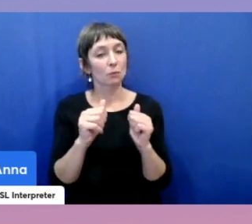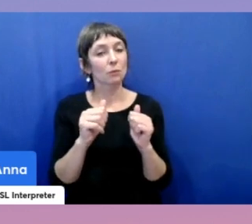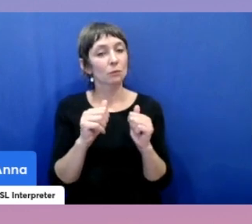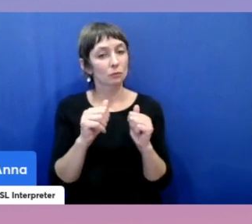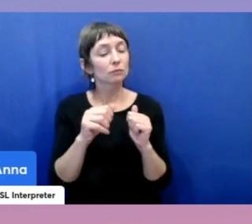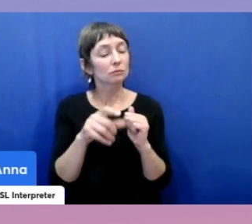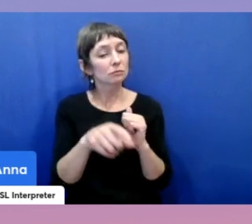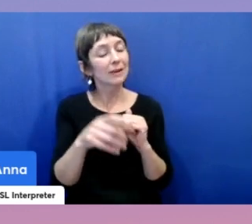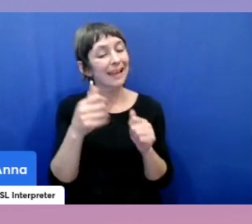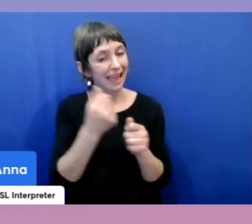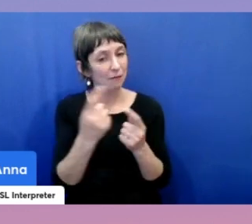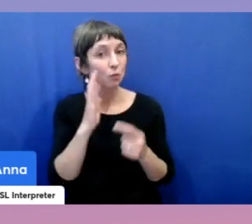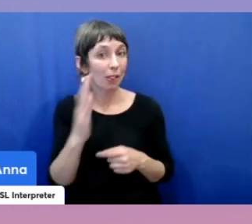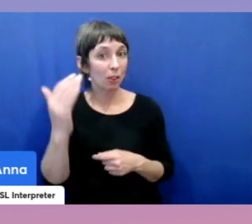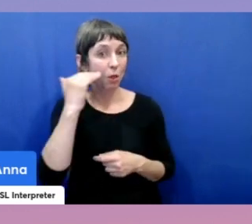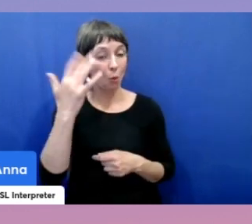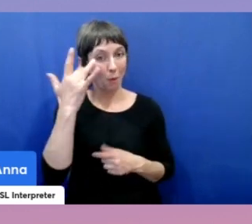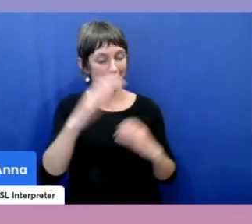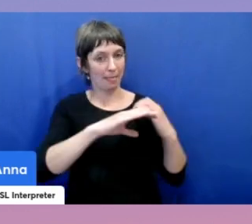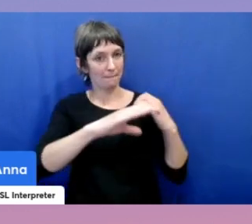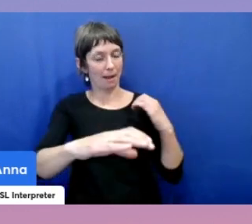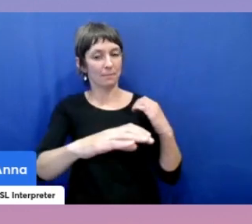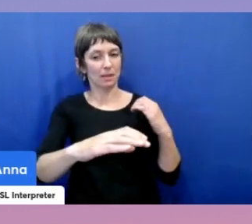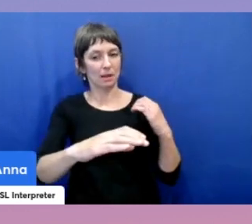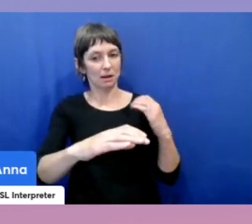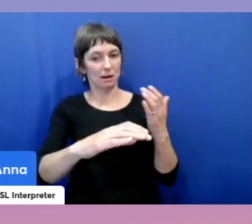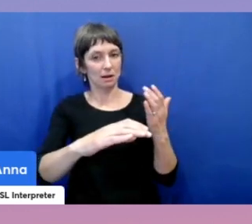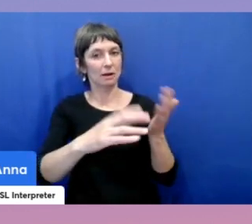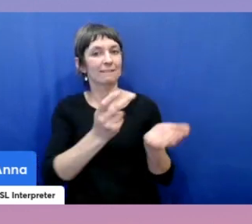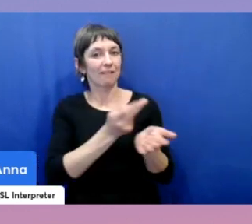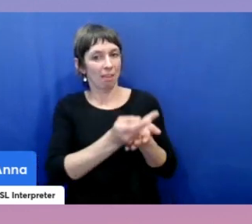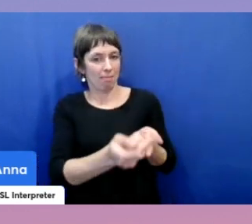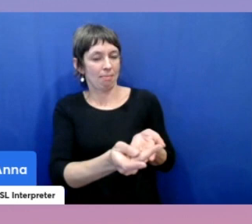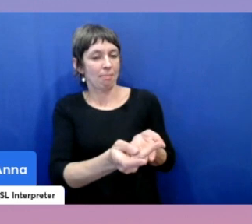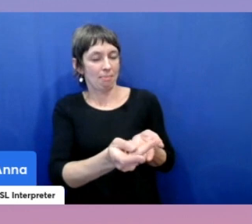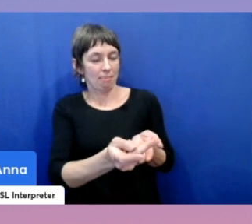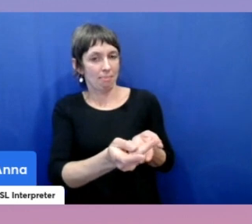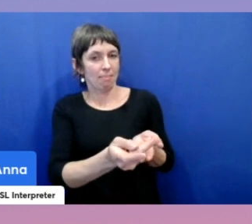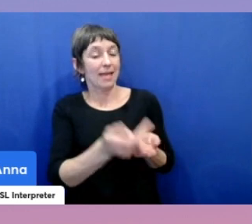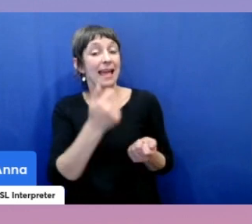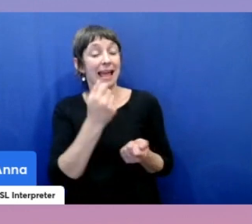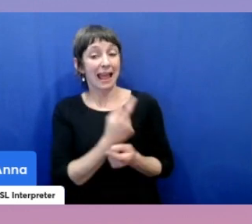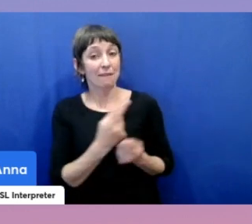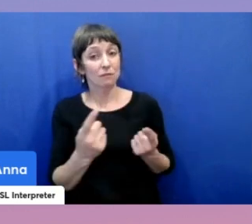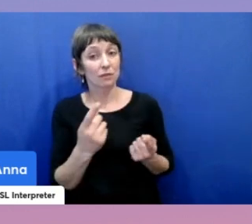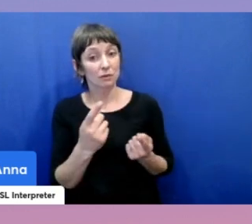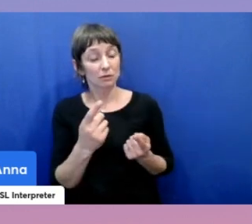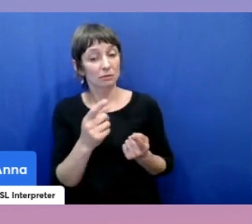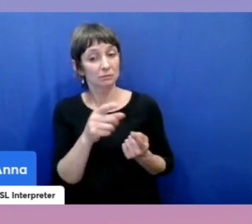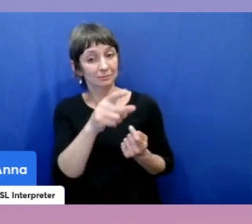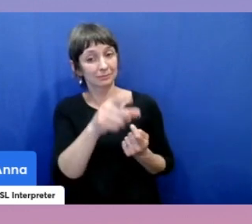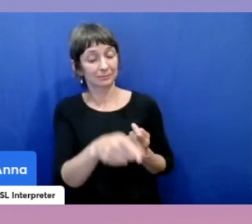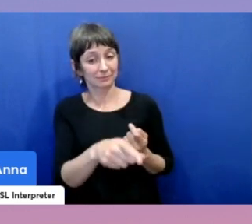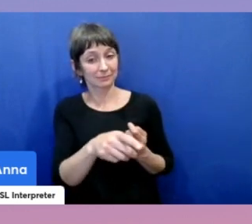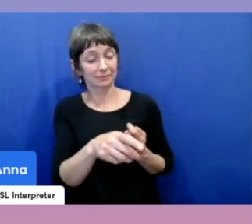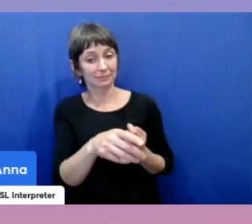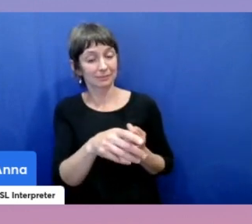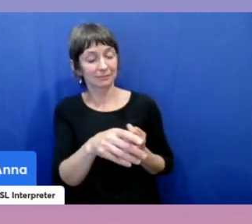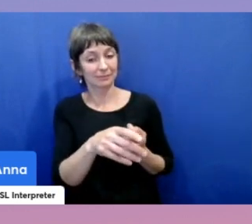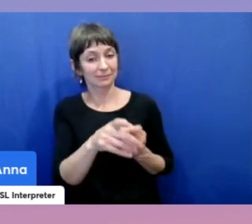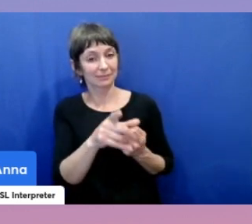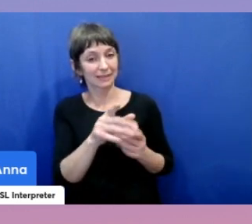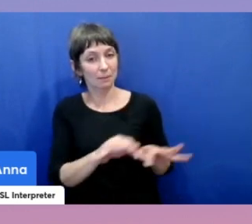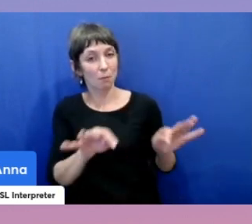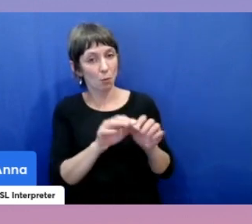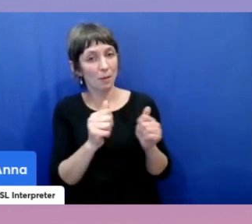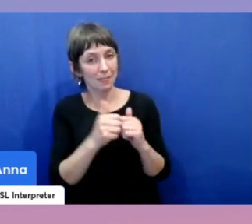will know why the pipeline is failed. And all of this important with the next pass in the